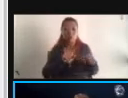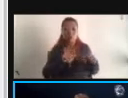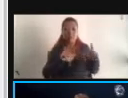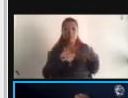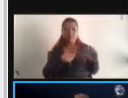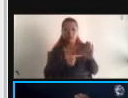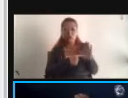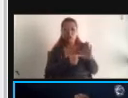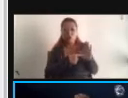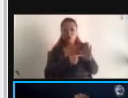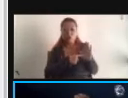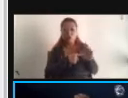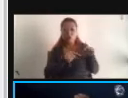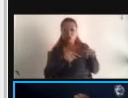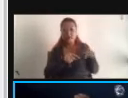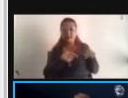was.